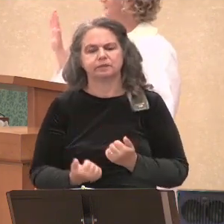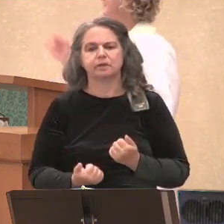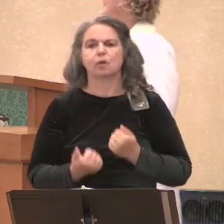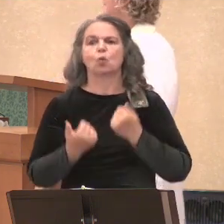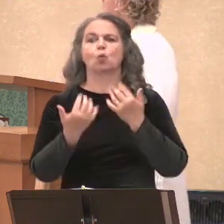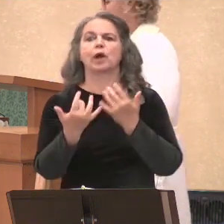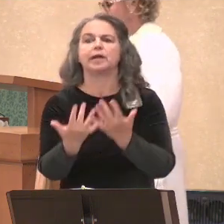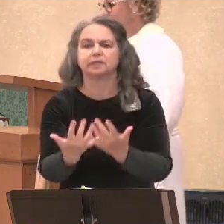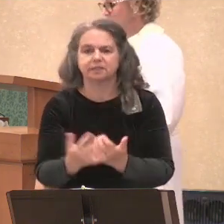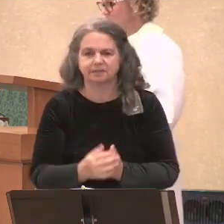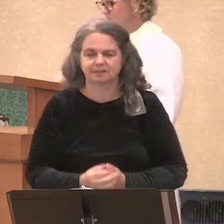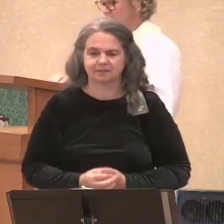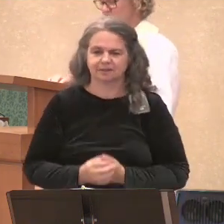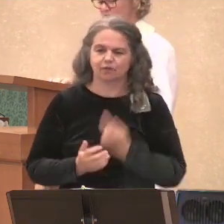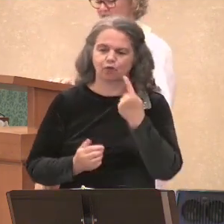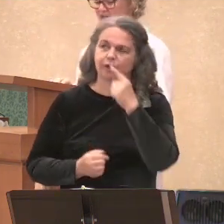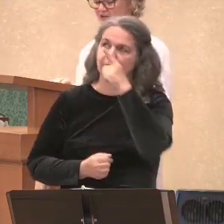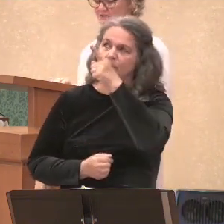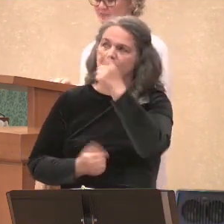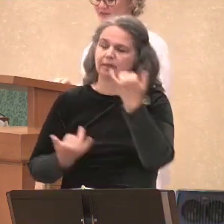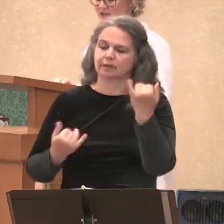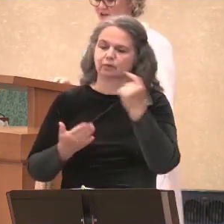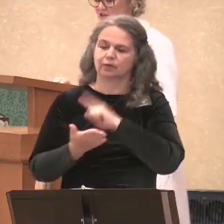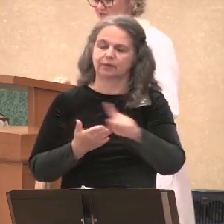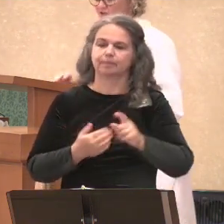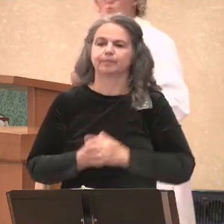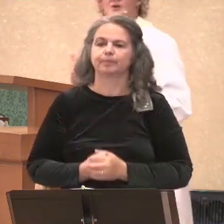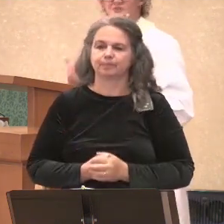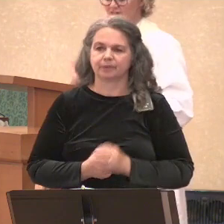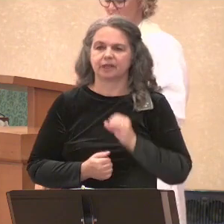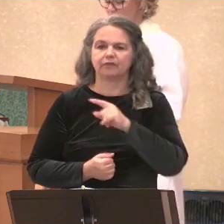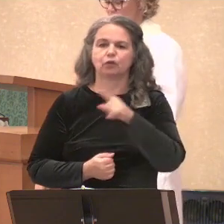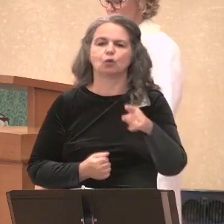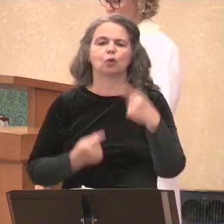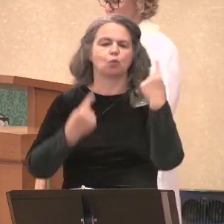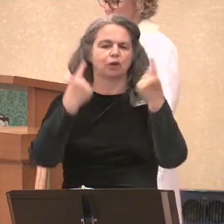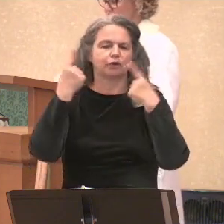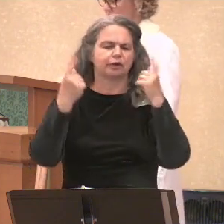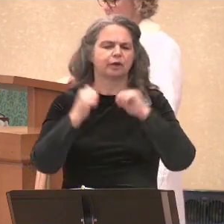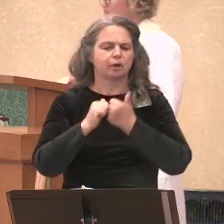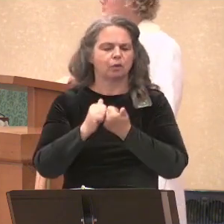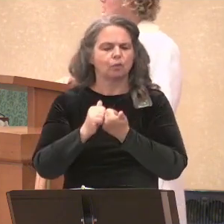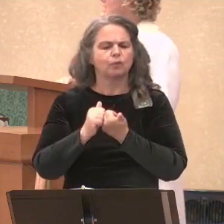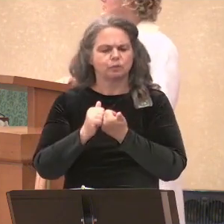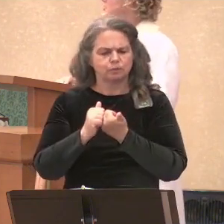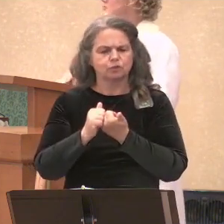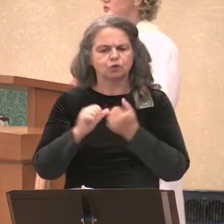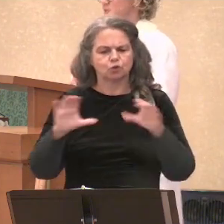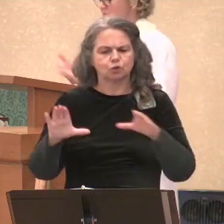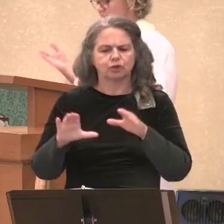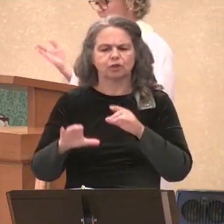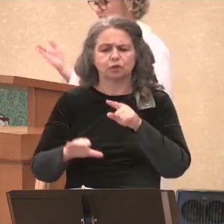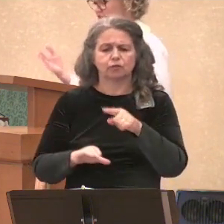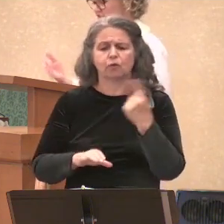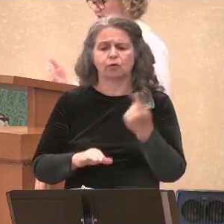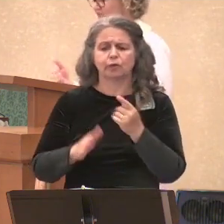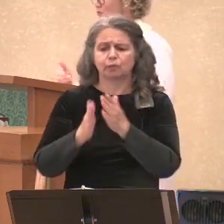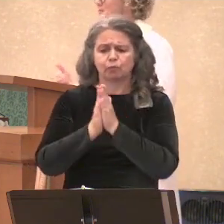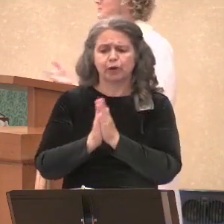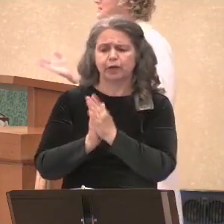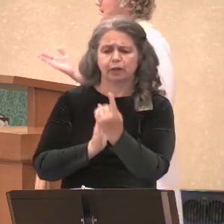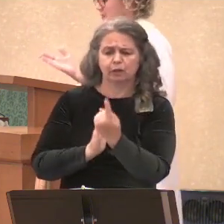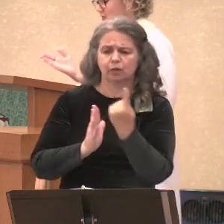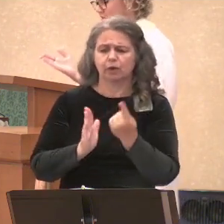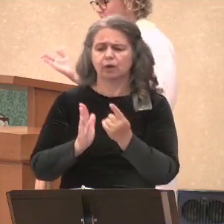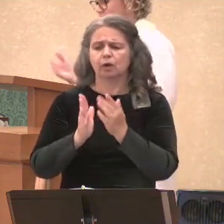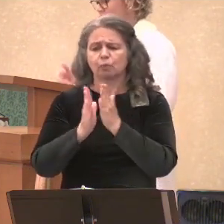wait upon the Lord this week? If you're wondering how this works, if perhaps you've only prayed by yourself or